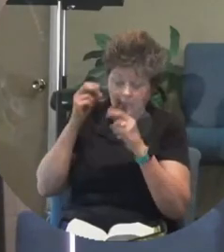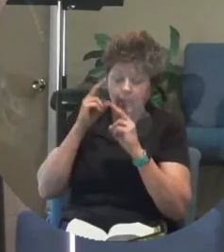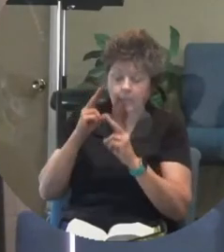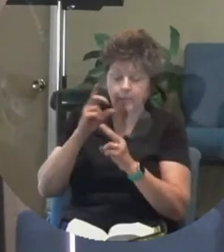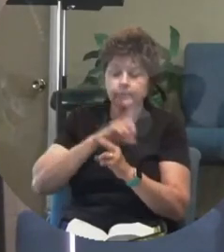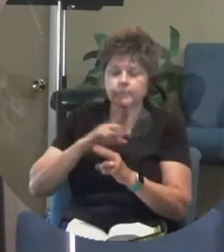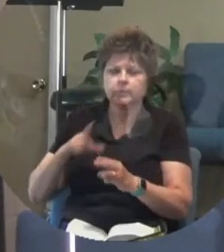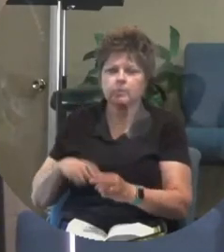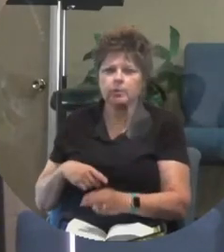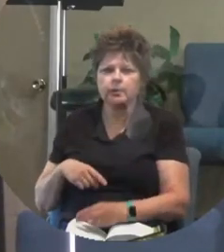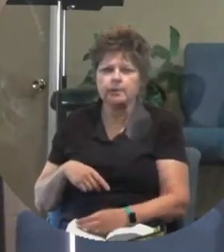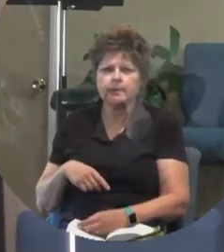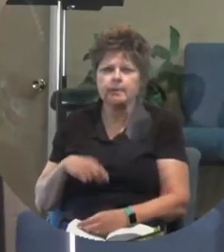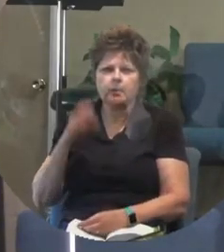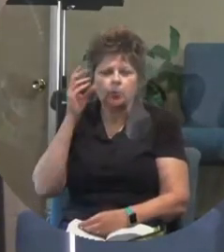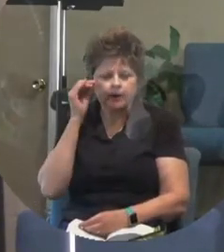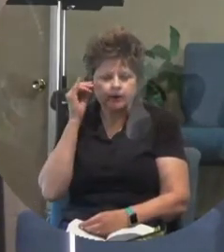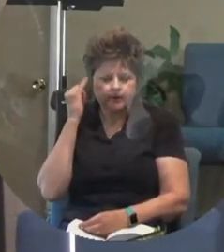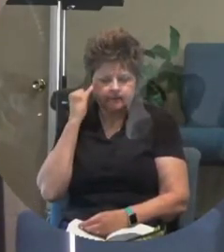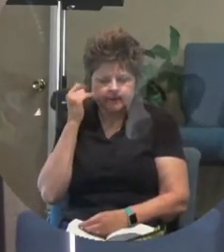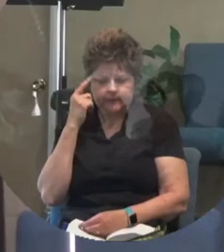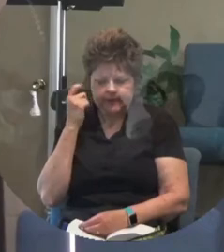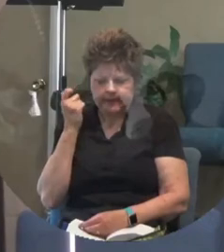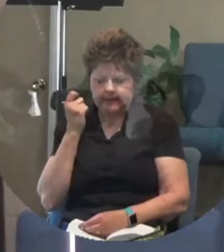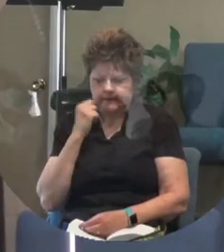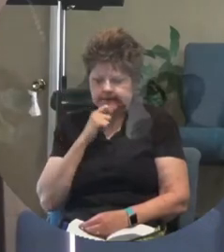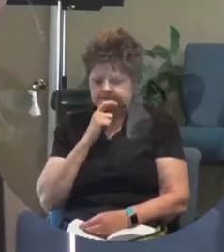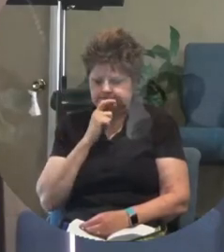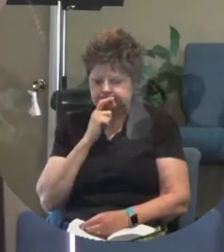I wonder if it's because